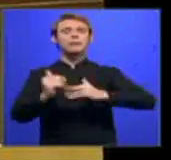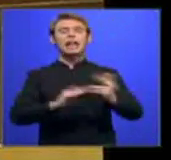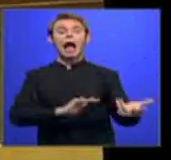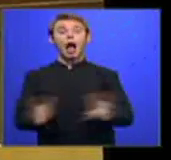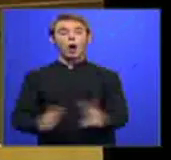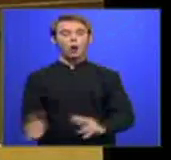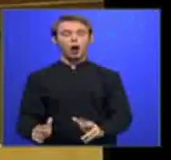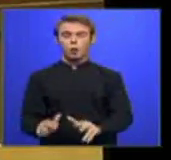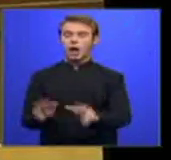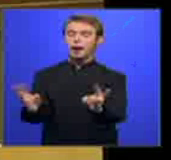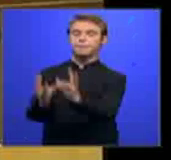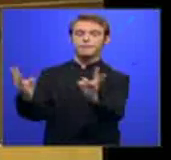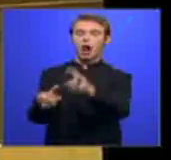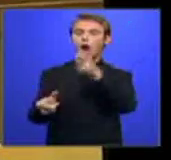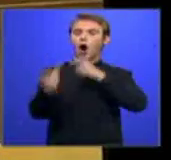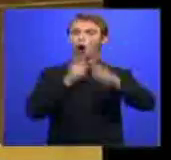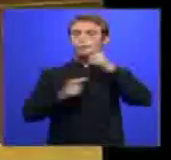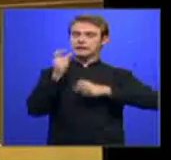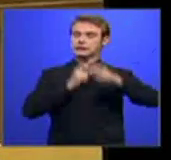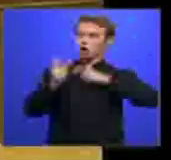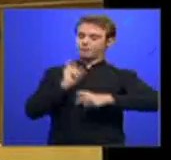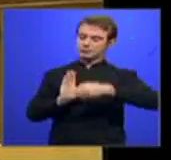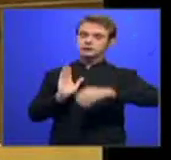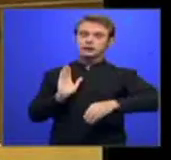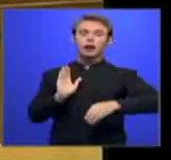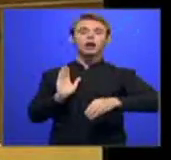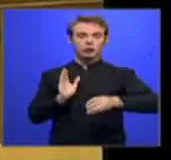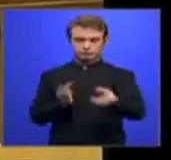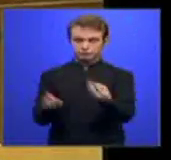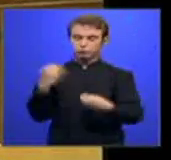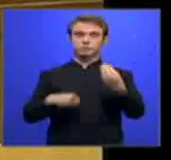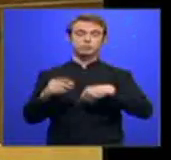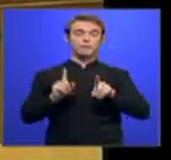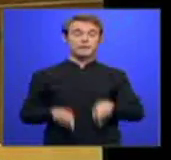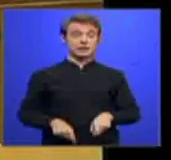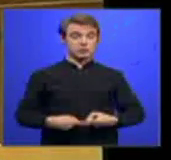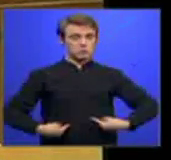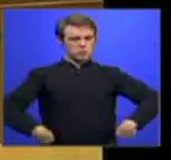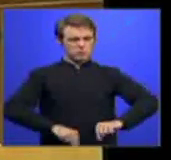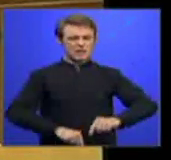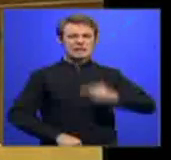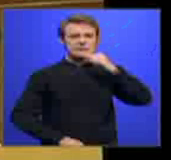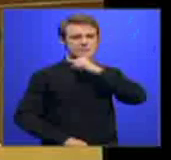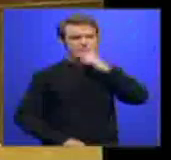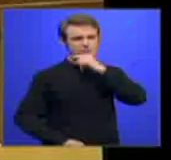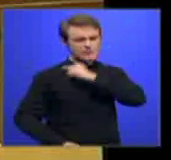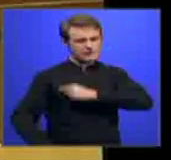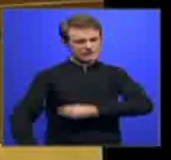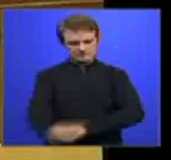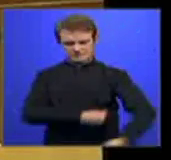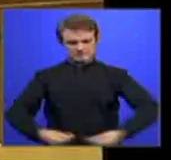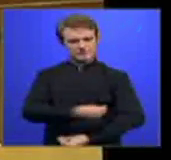We are cracking down on corruption, tender fraud, and price fixing in